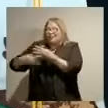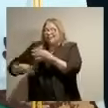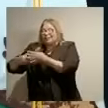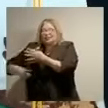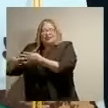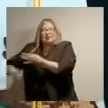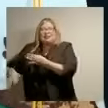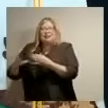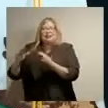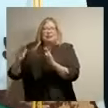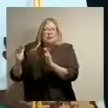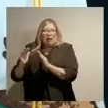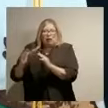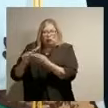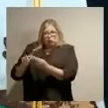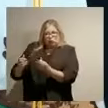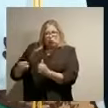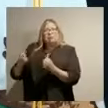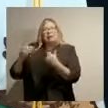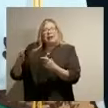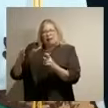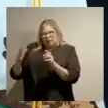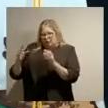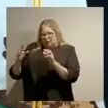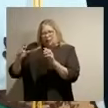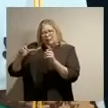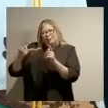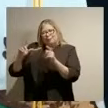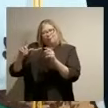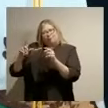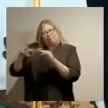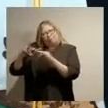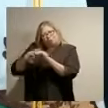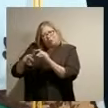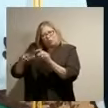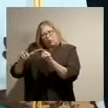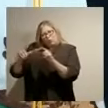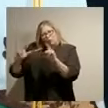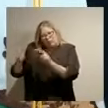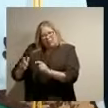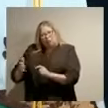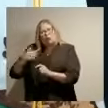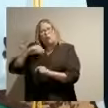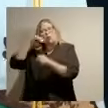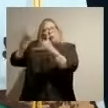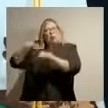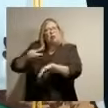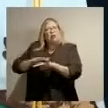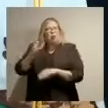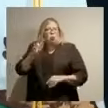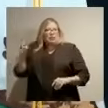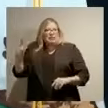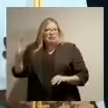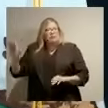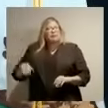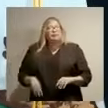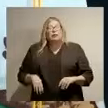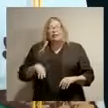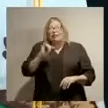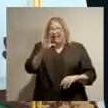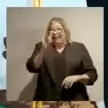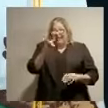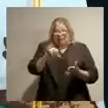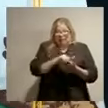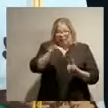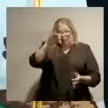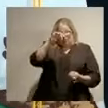those reductions that we will post that list on our website. The eight pages historically is